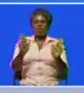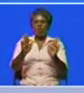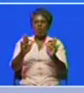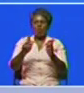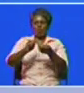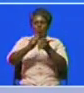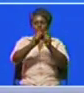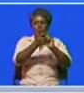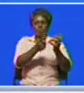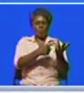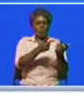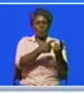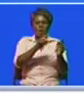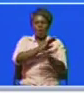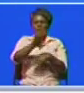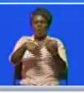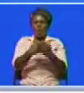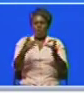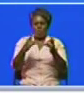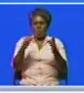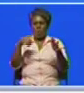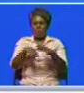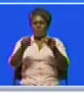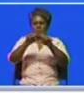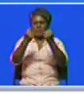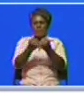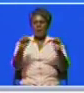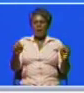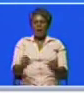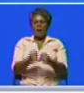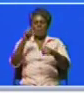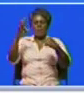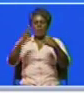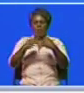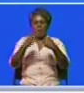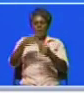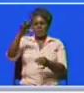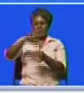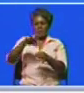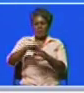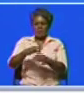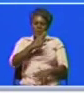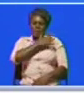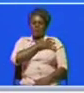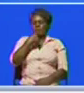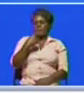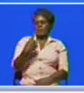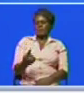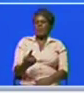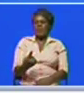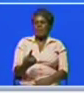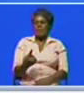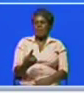of data and or hacking of its systems occurred during the August 8th polls. NASA says that